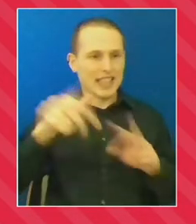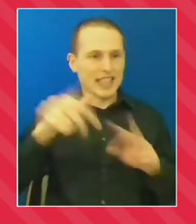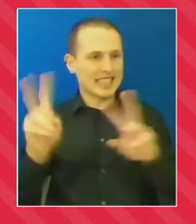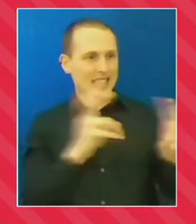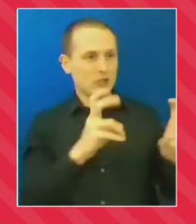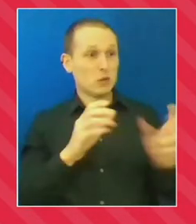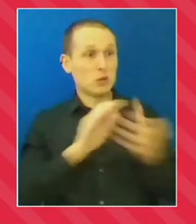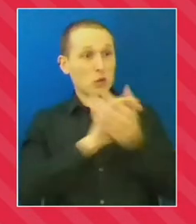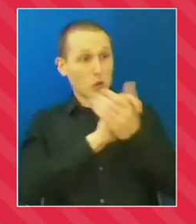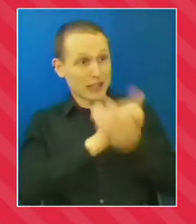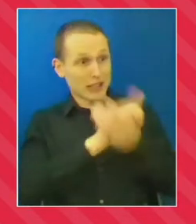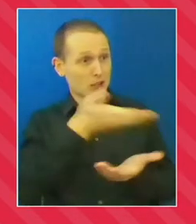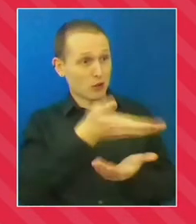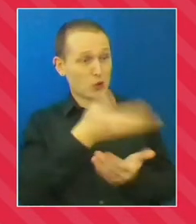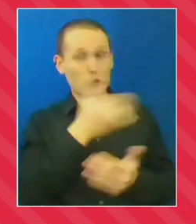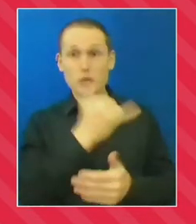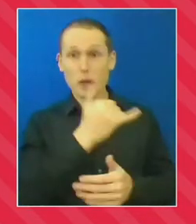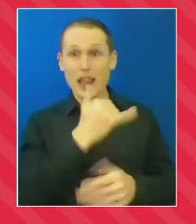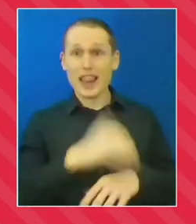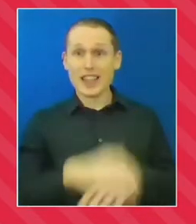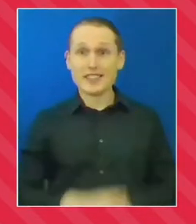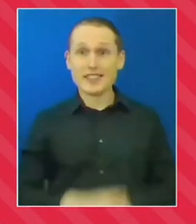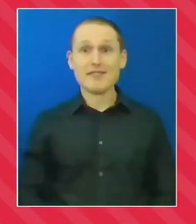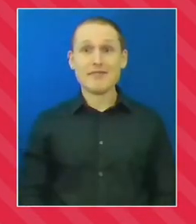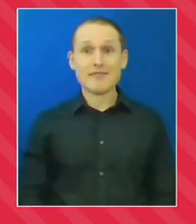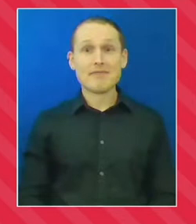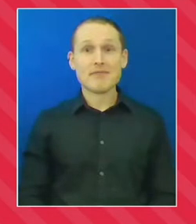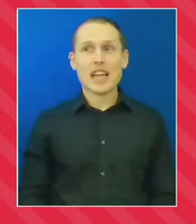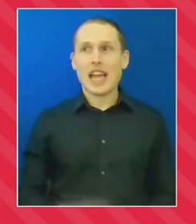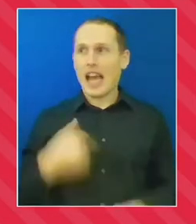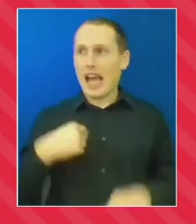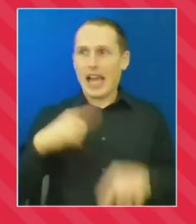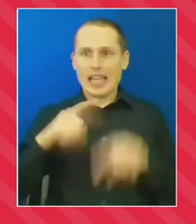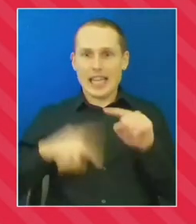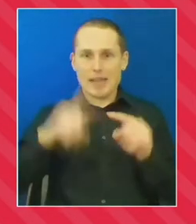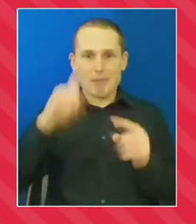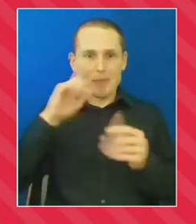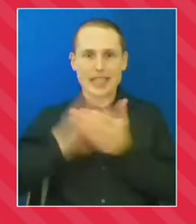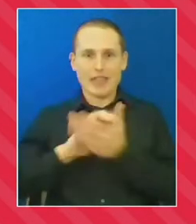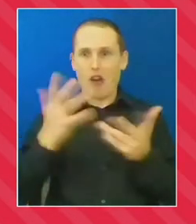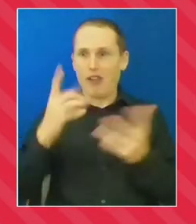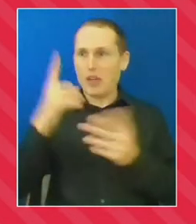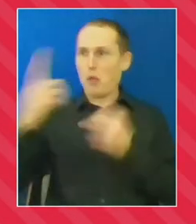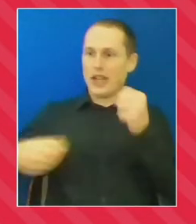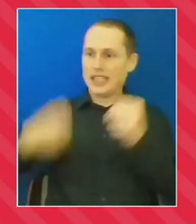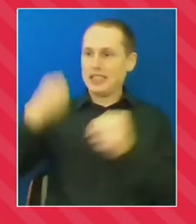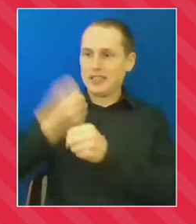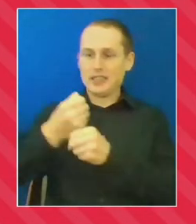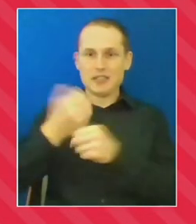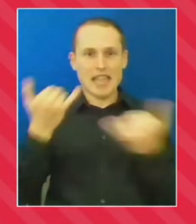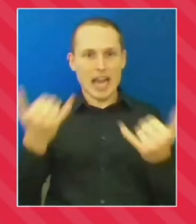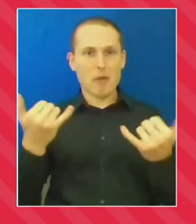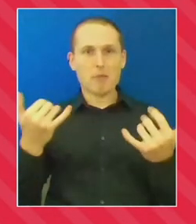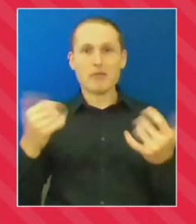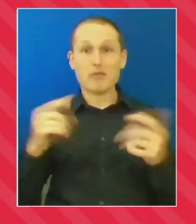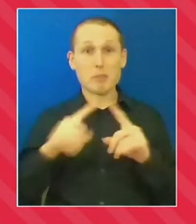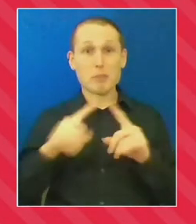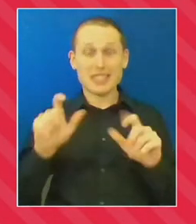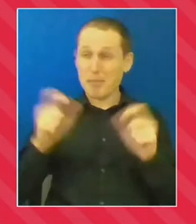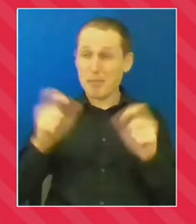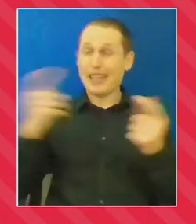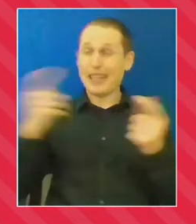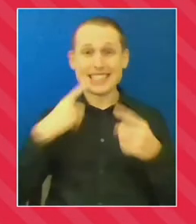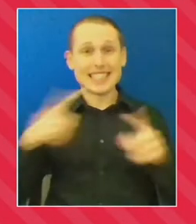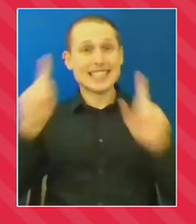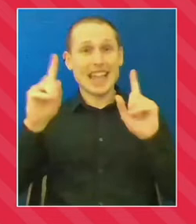as well. Can't believe this has been a full year, but the campaign has been a huge success.